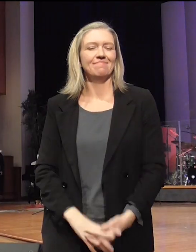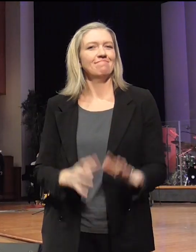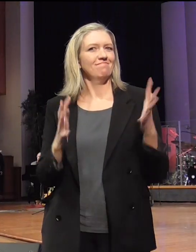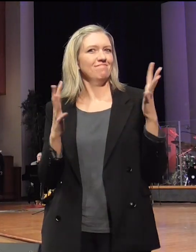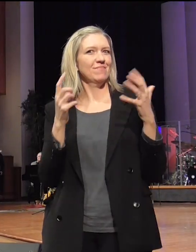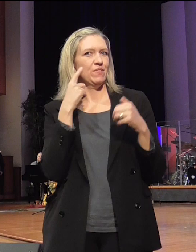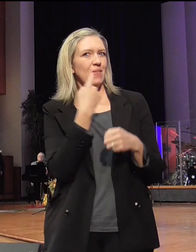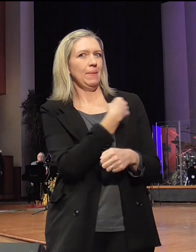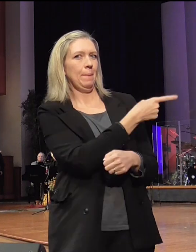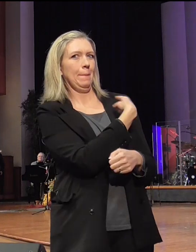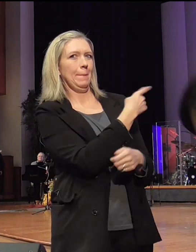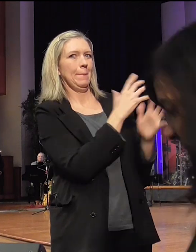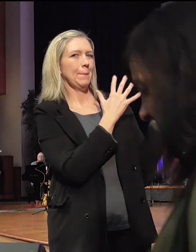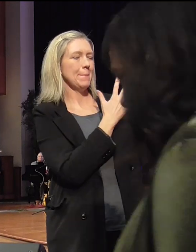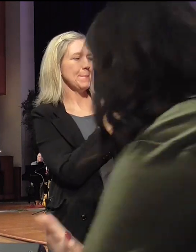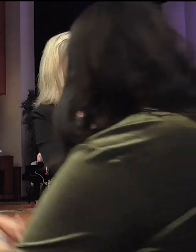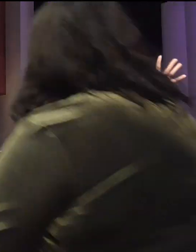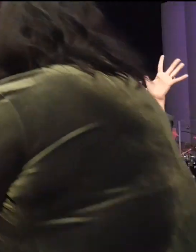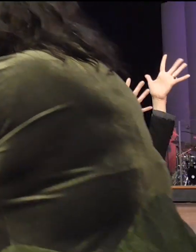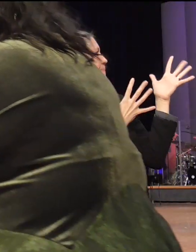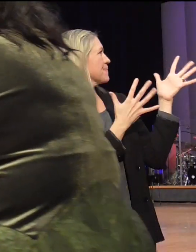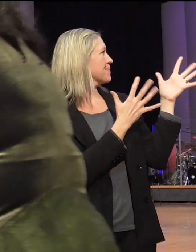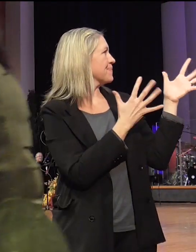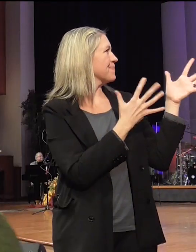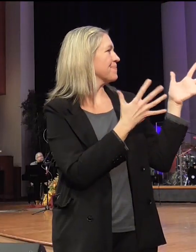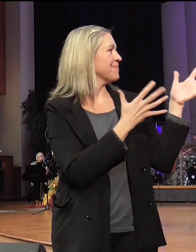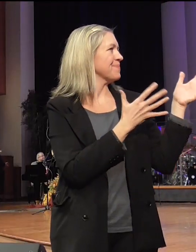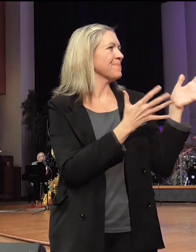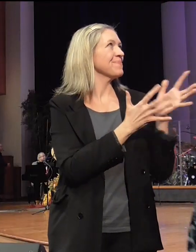Let's hear it for that choir. Woo.